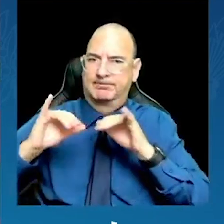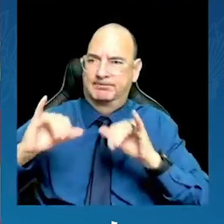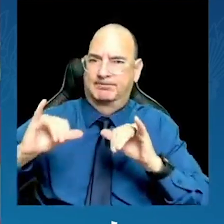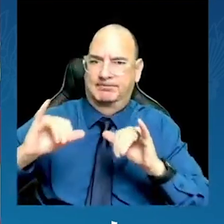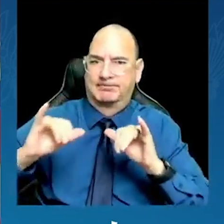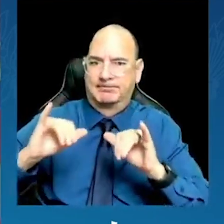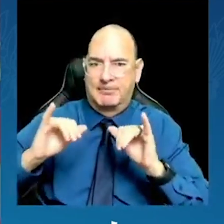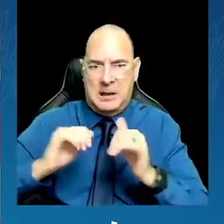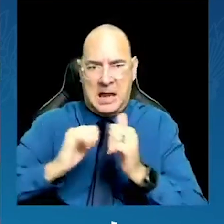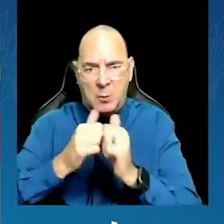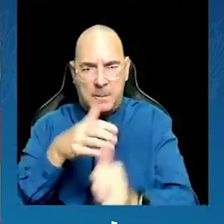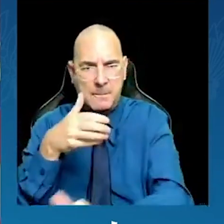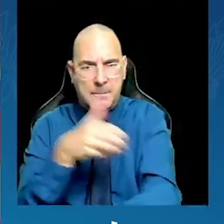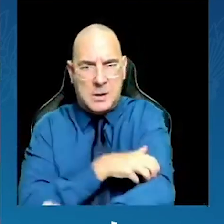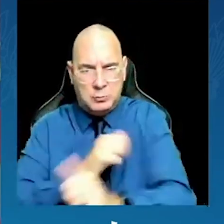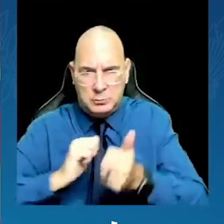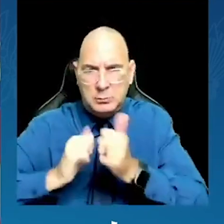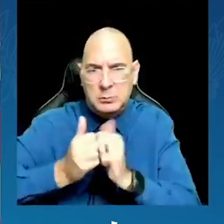national security.